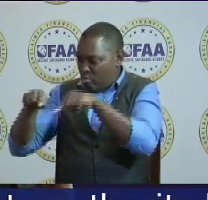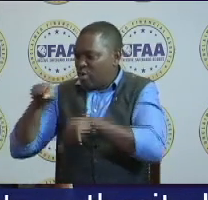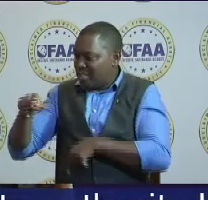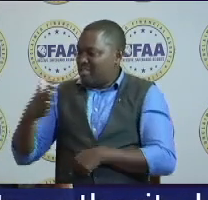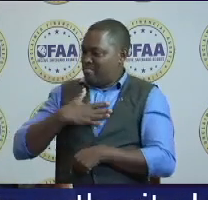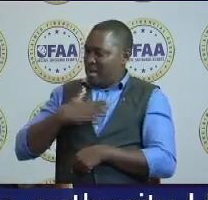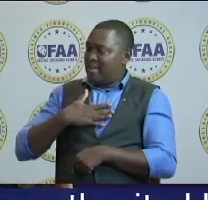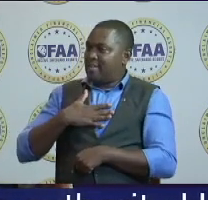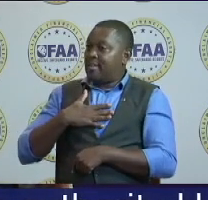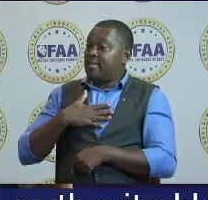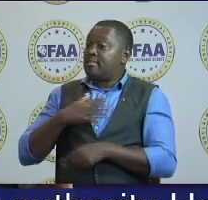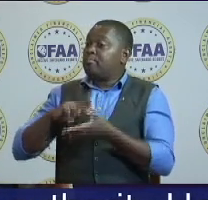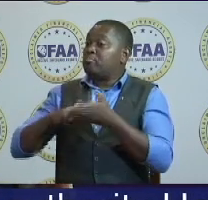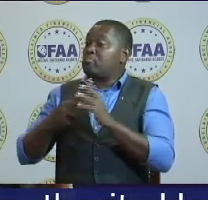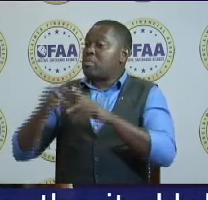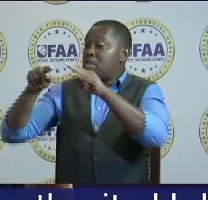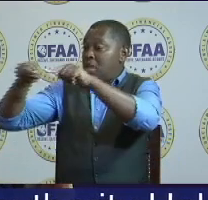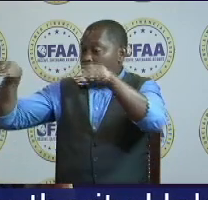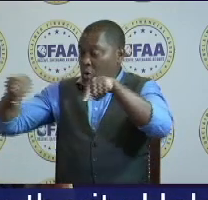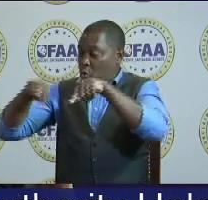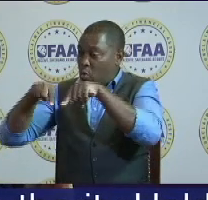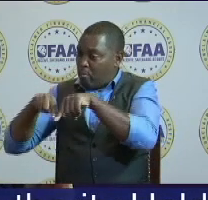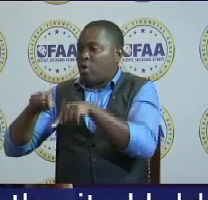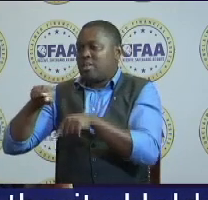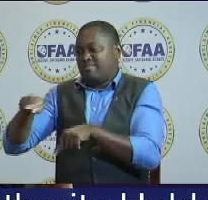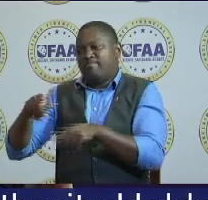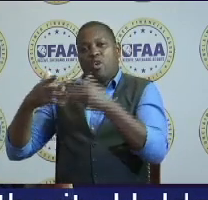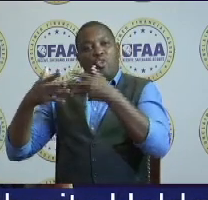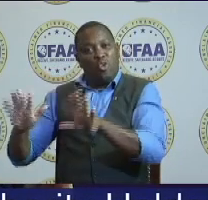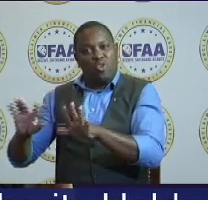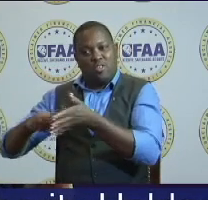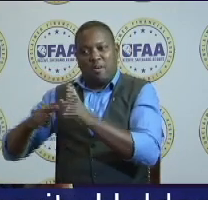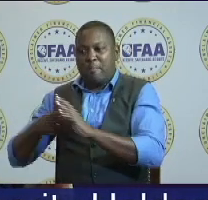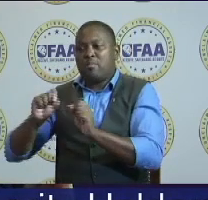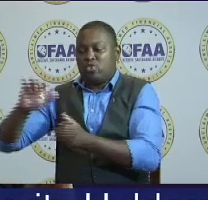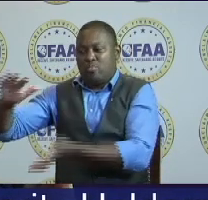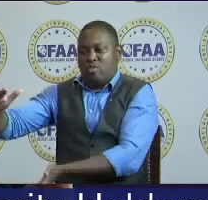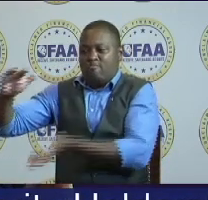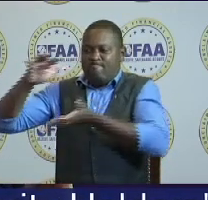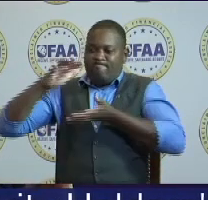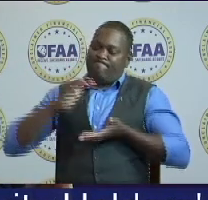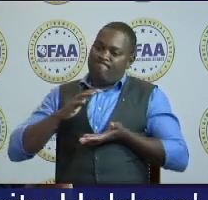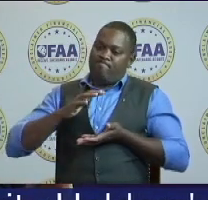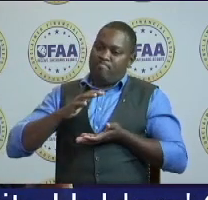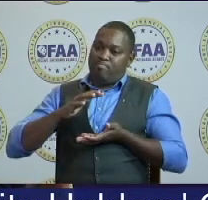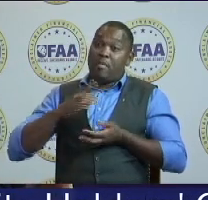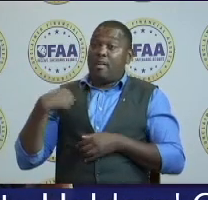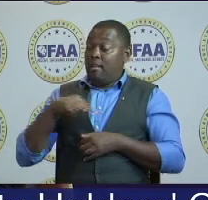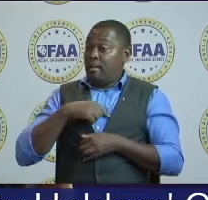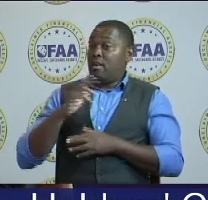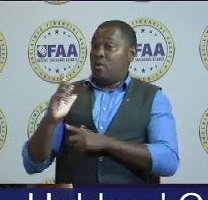that box qualifies to be unclaimed financial asset. Now, if you look at our regulations, they further go